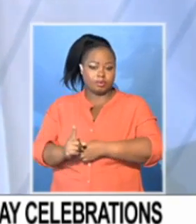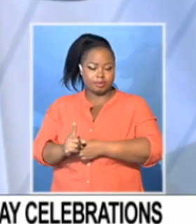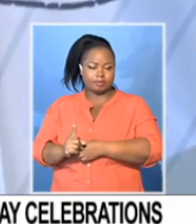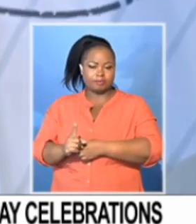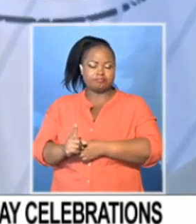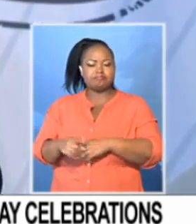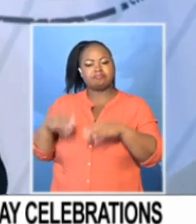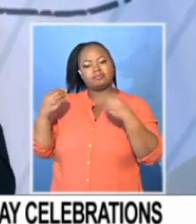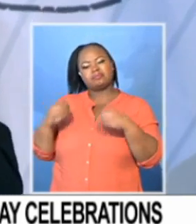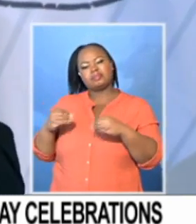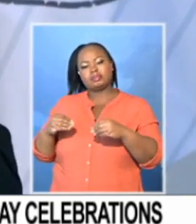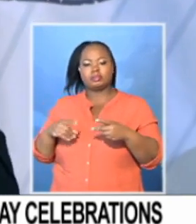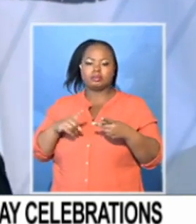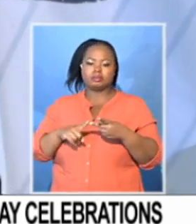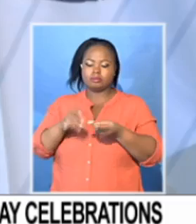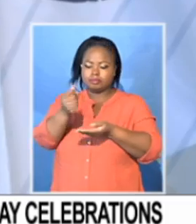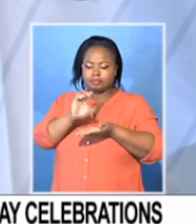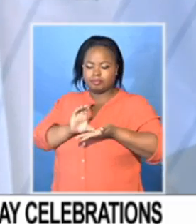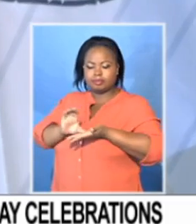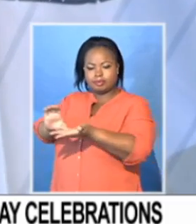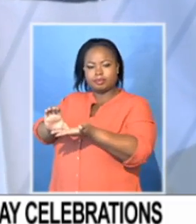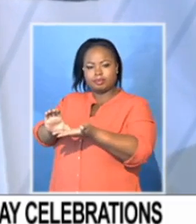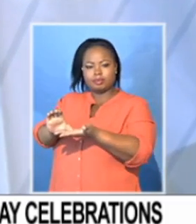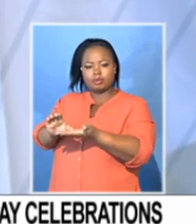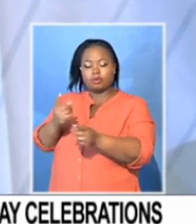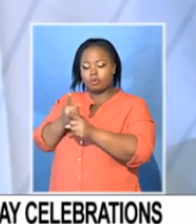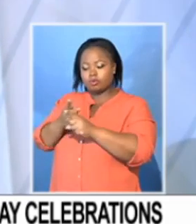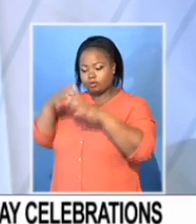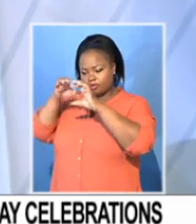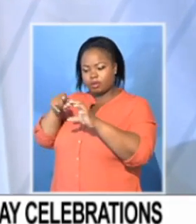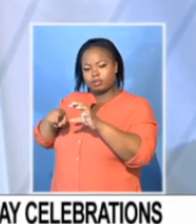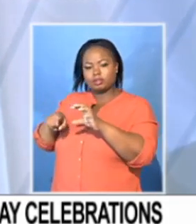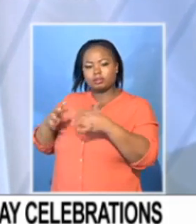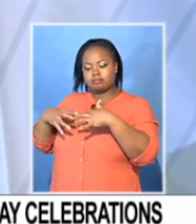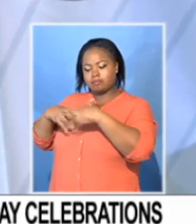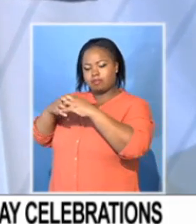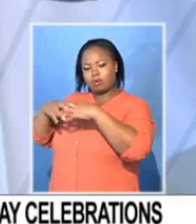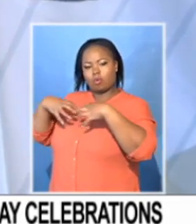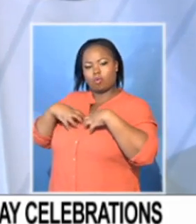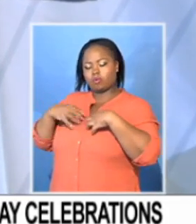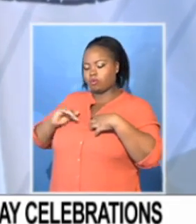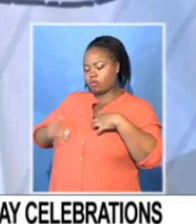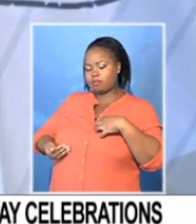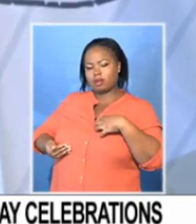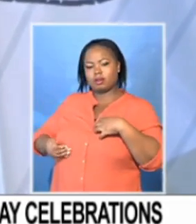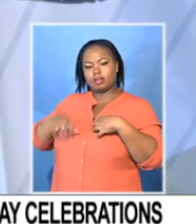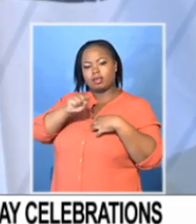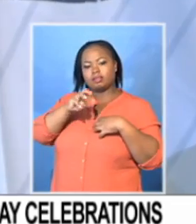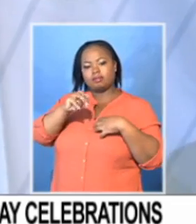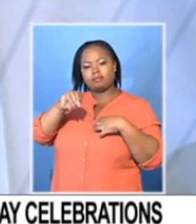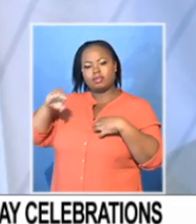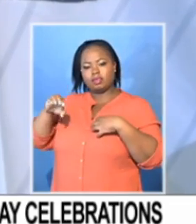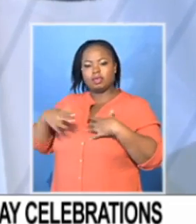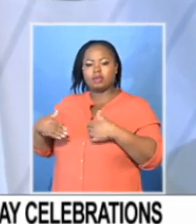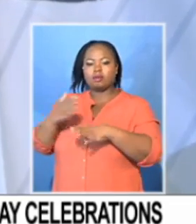to business financing and credit for women-owned SMMEs and